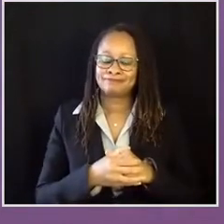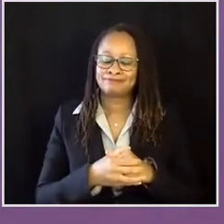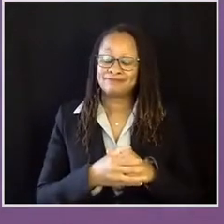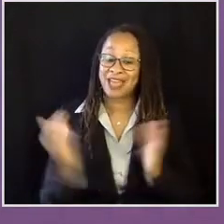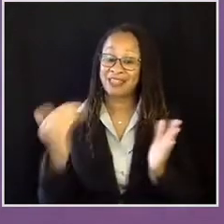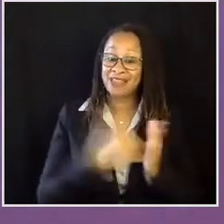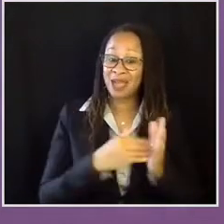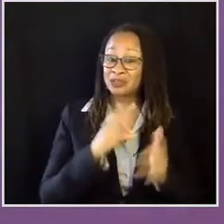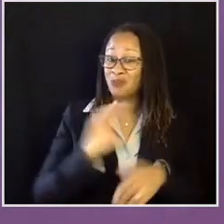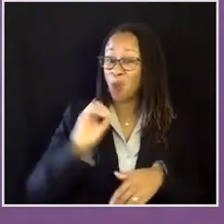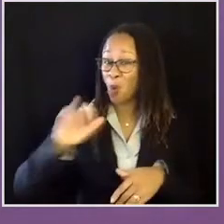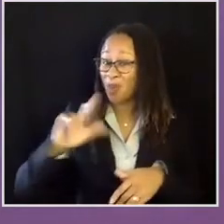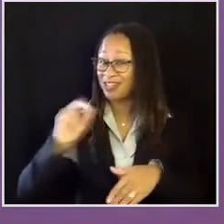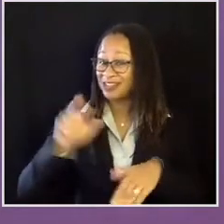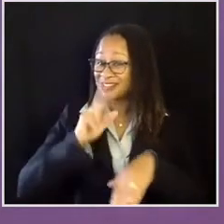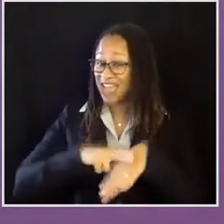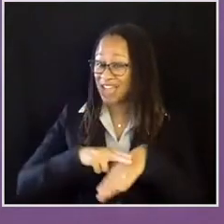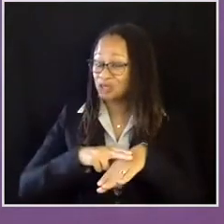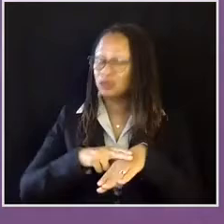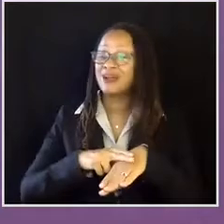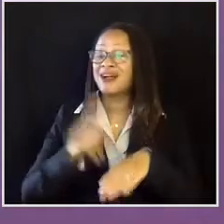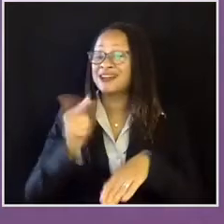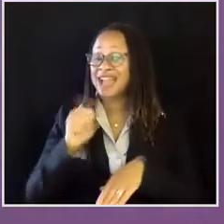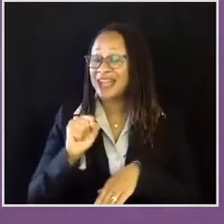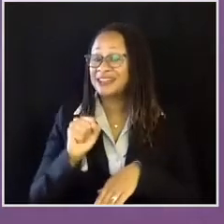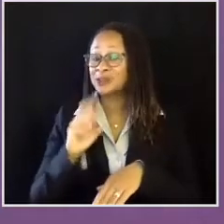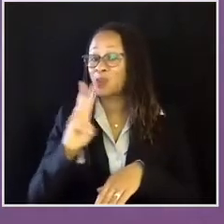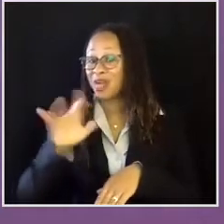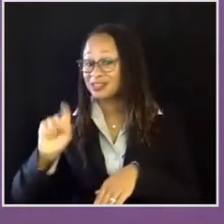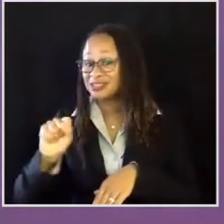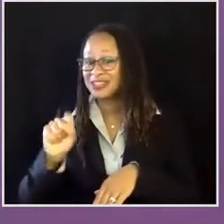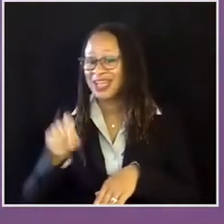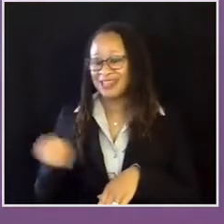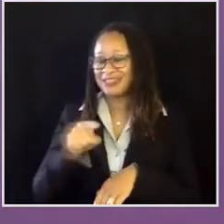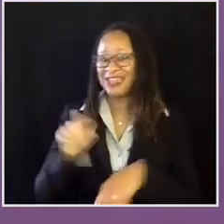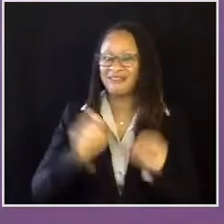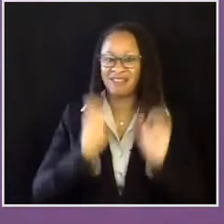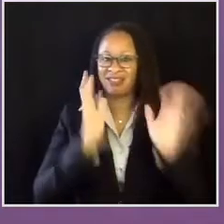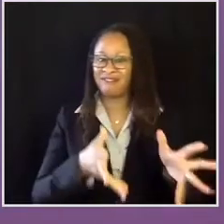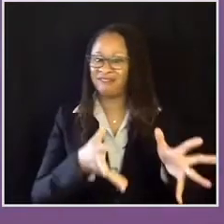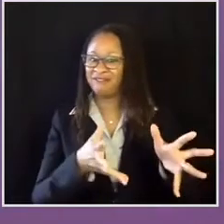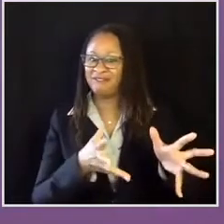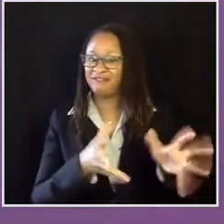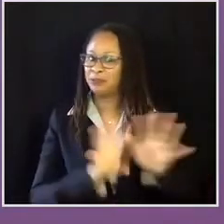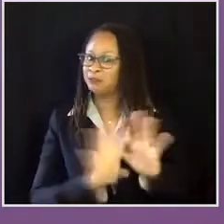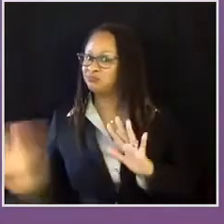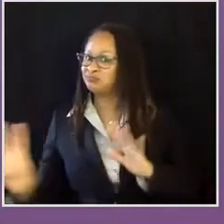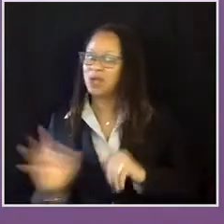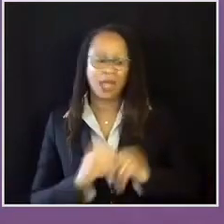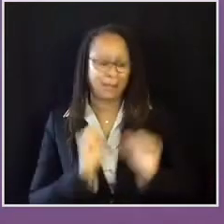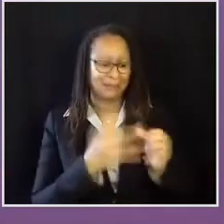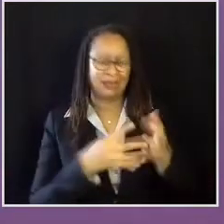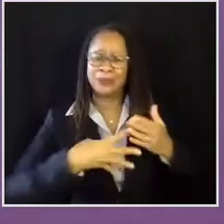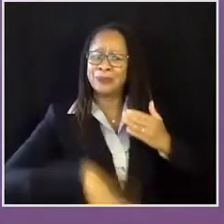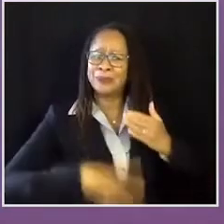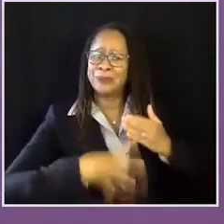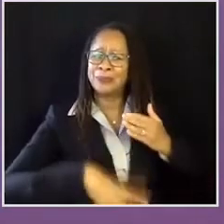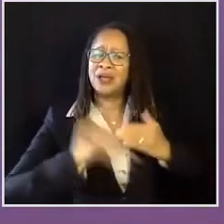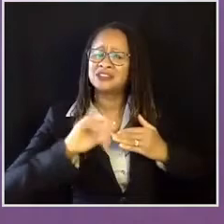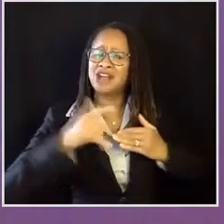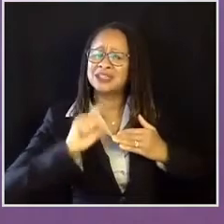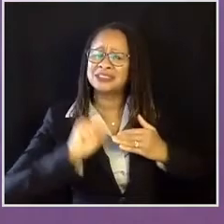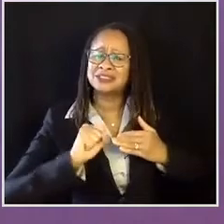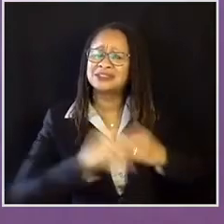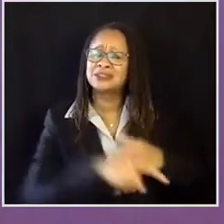wells that oil companies and gas companies have abandoned, many of which are leaking toxins. We can